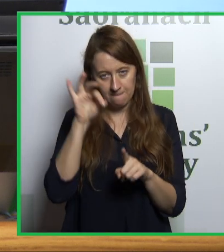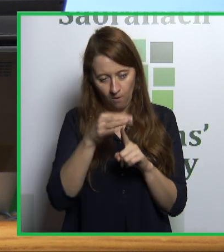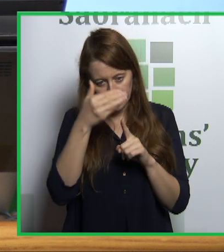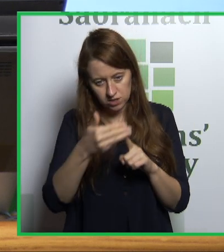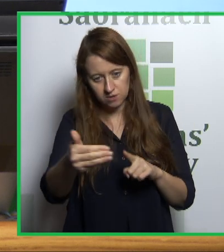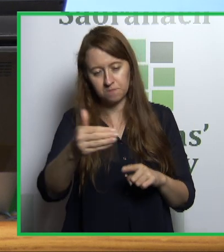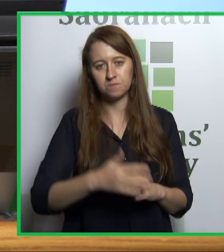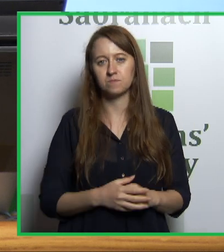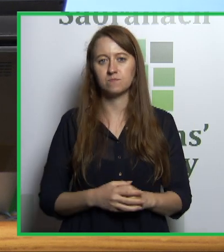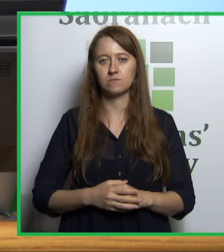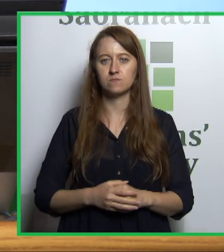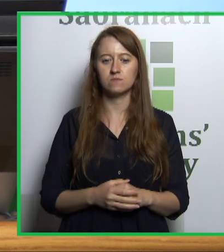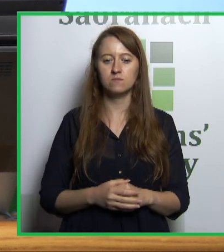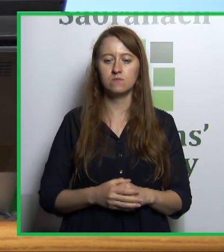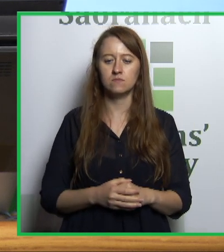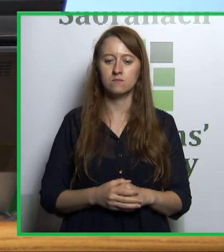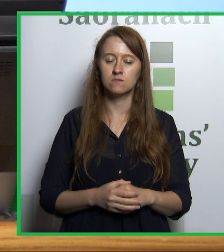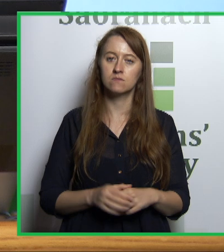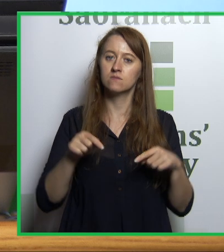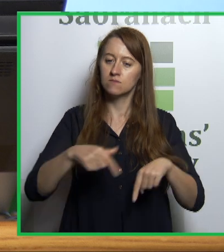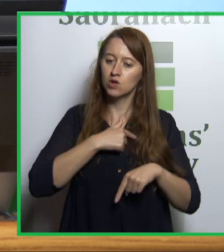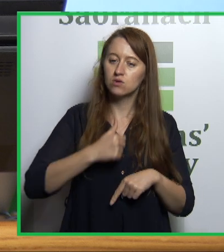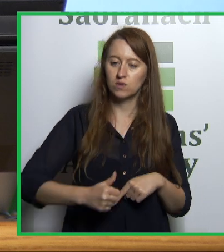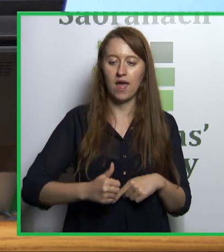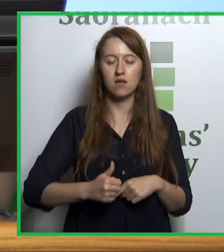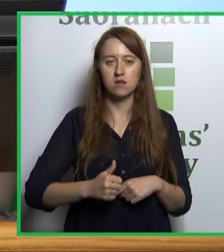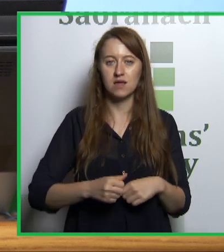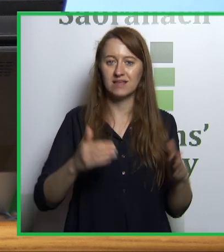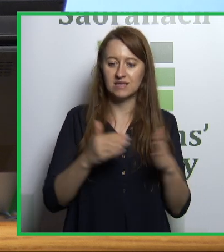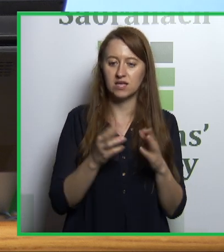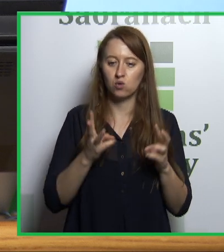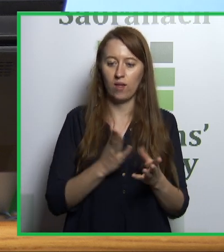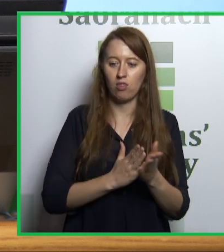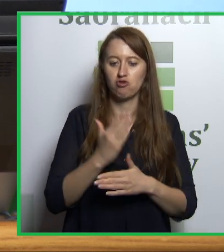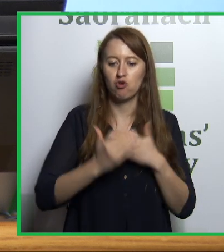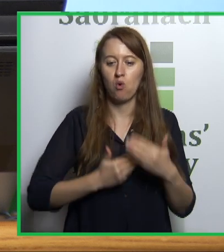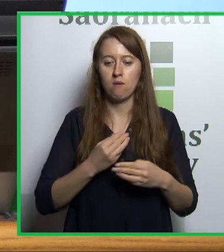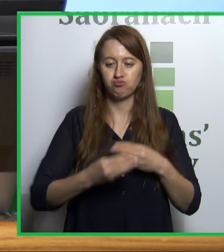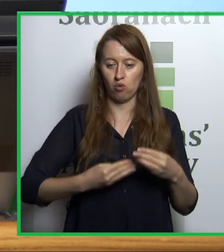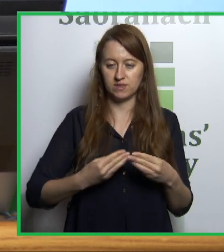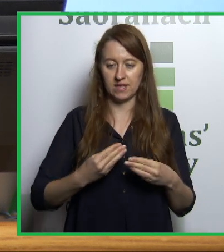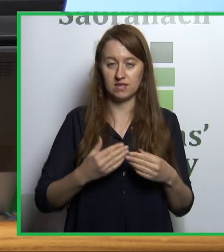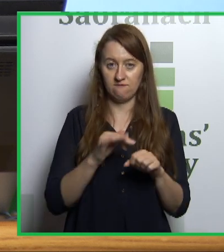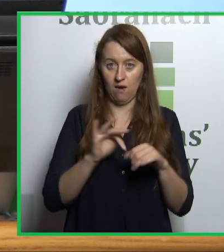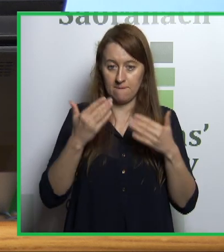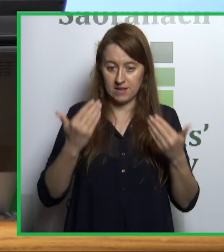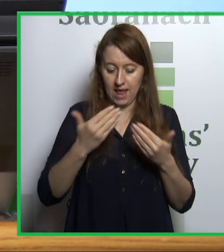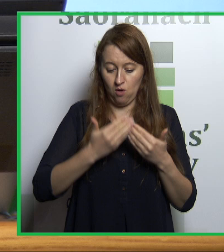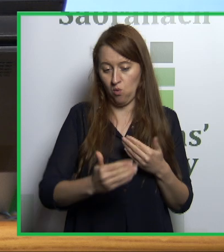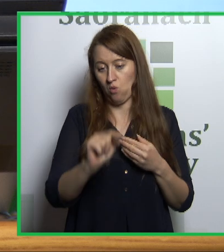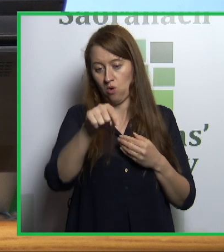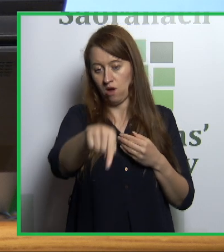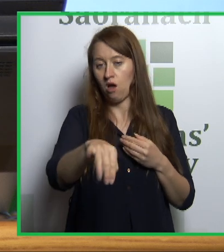But I certainly would say today we will work through our process. We will work through our process between now and October. But I would equally say